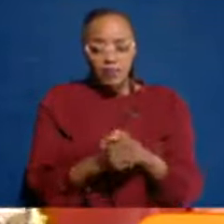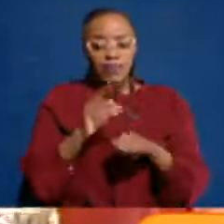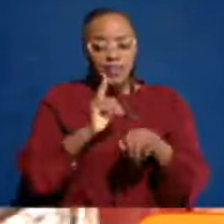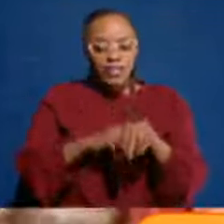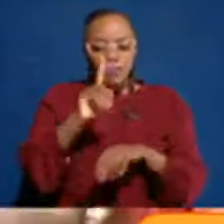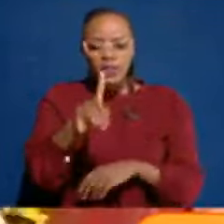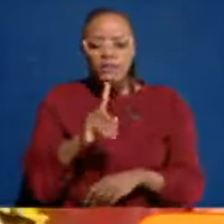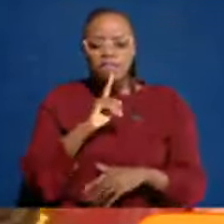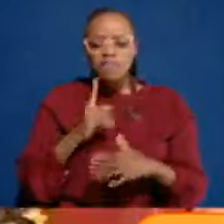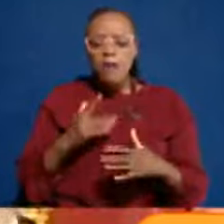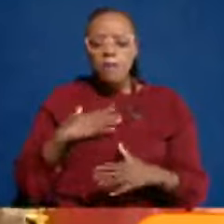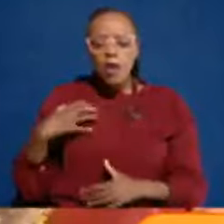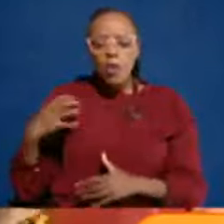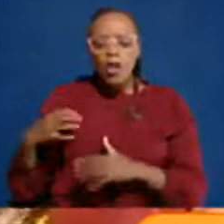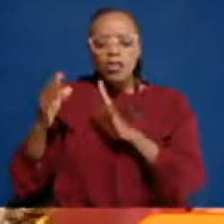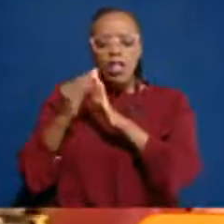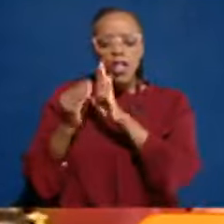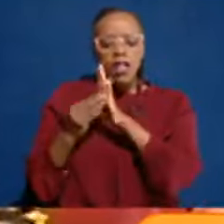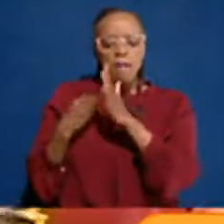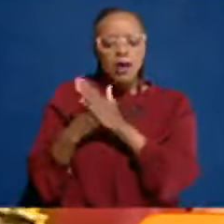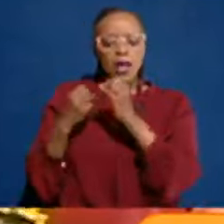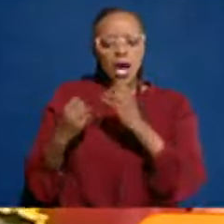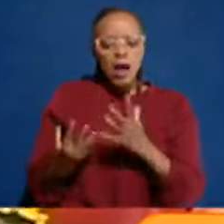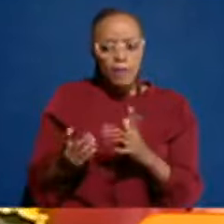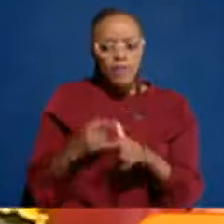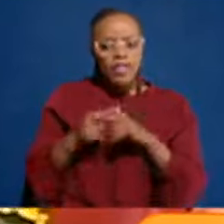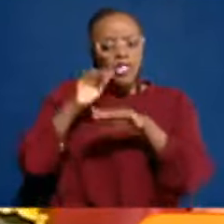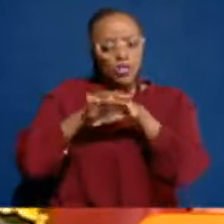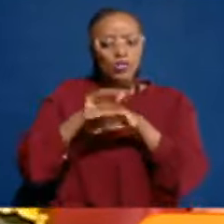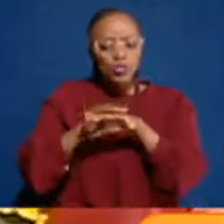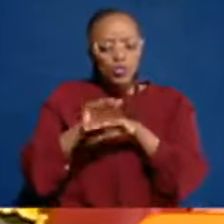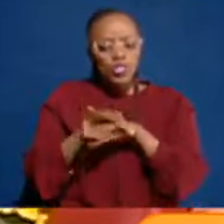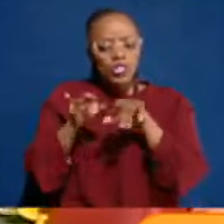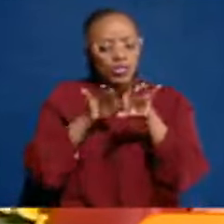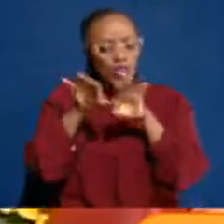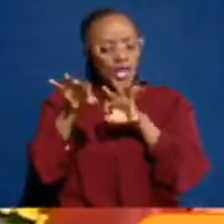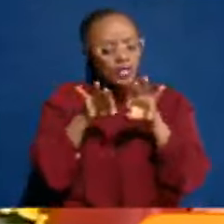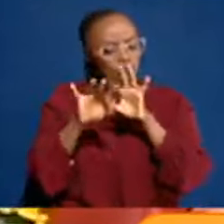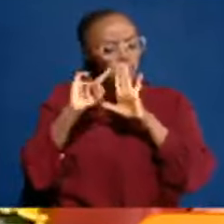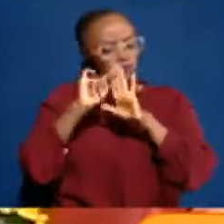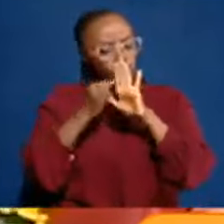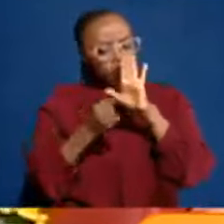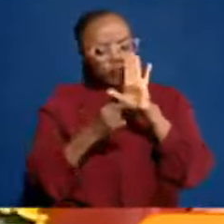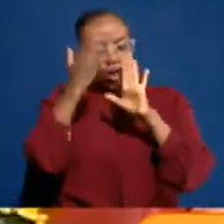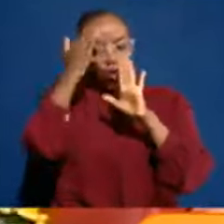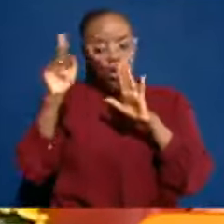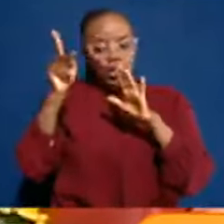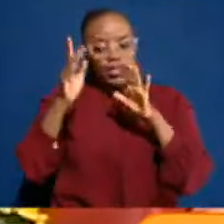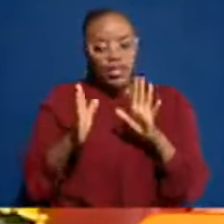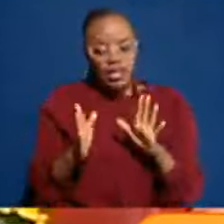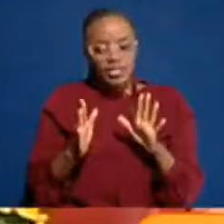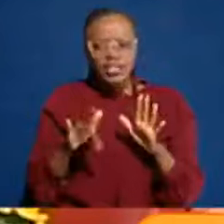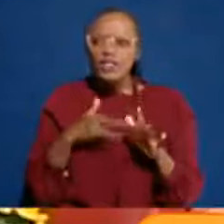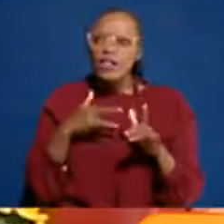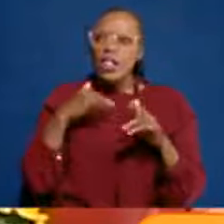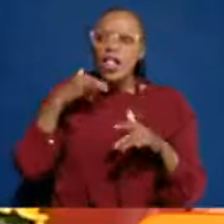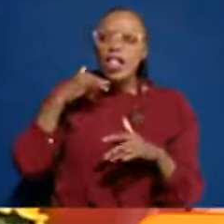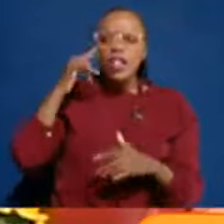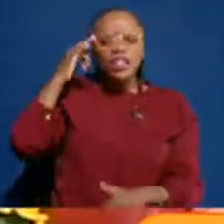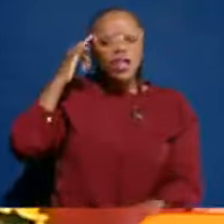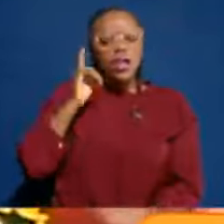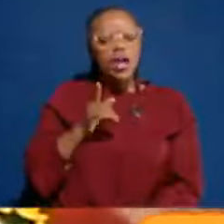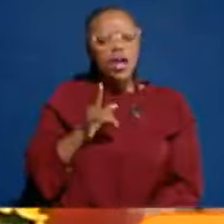come and say my wealth is this amount, it is always good to expound so that Kenyans don't start thinking,